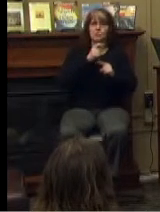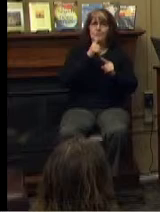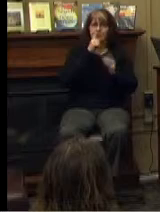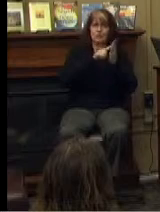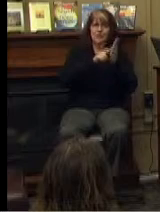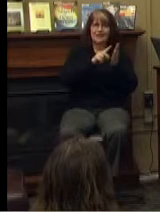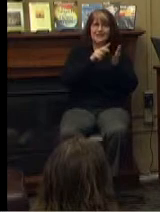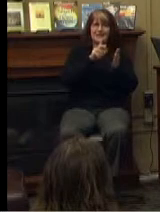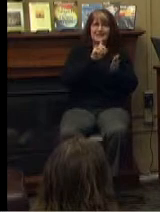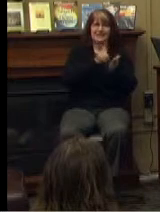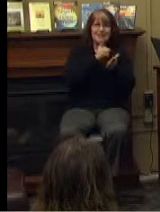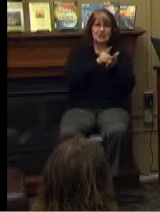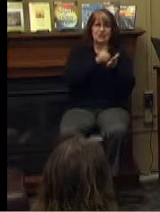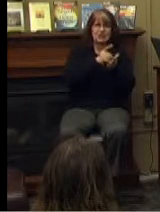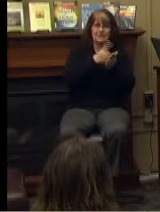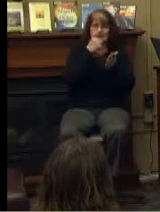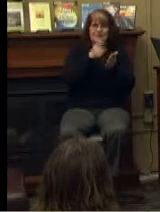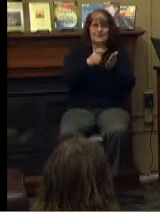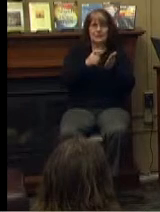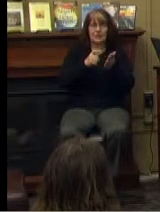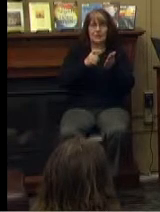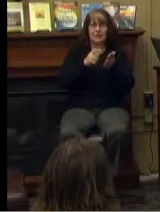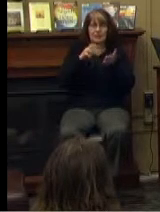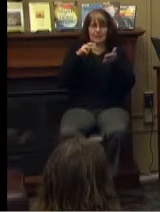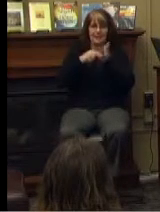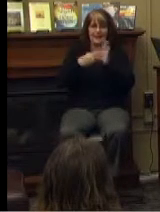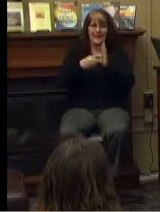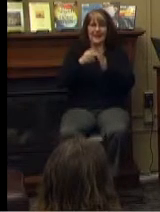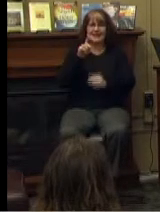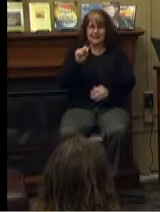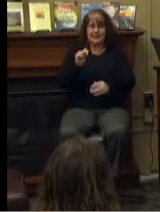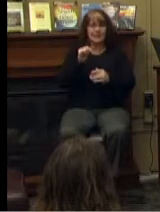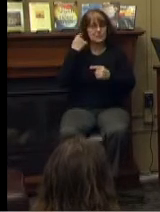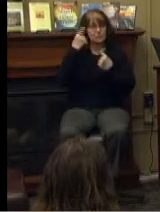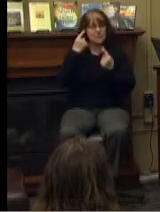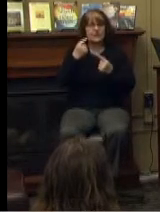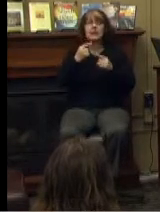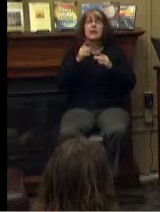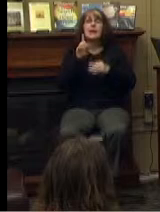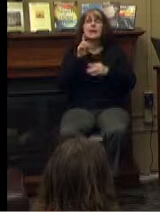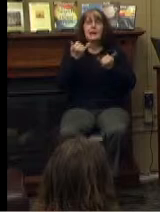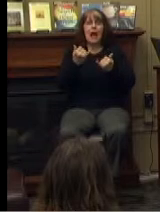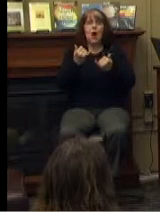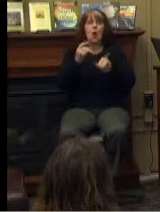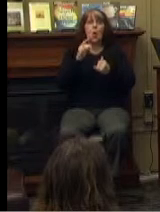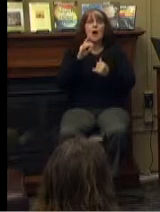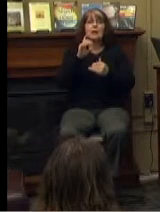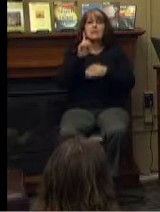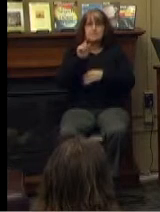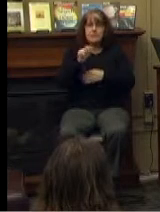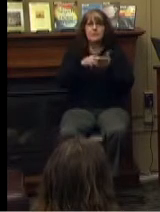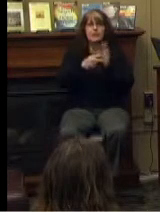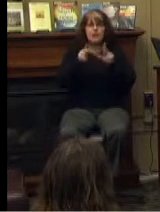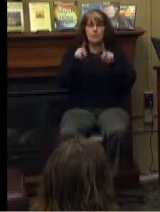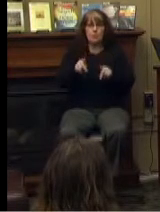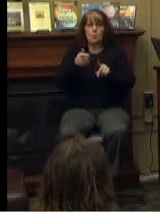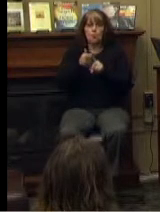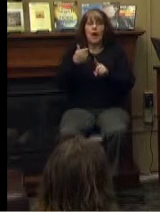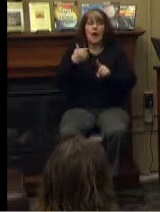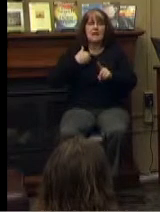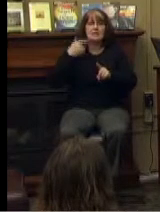they termed what a disability was. But now this is the definition of a disability. It's a person with a mental or physical condition